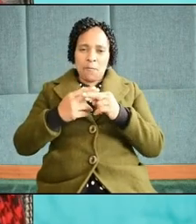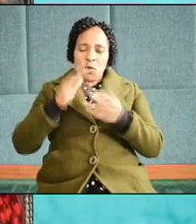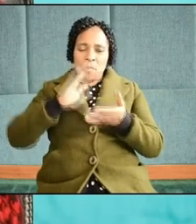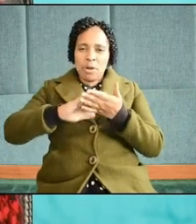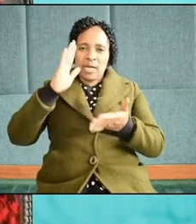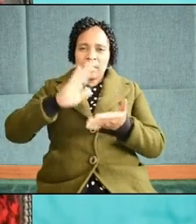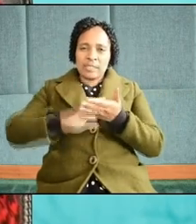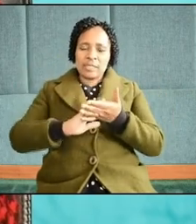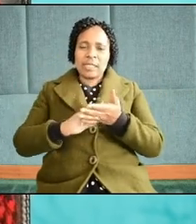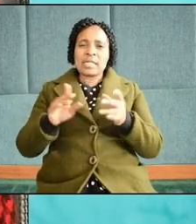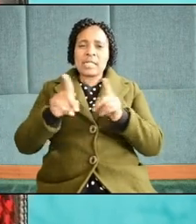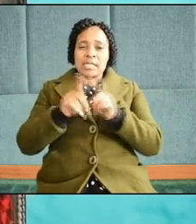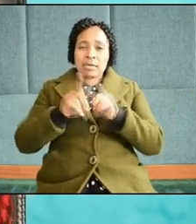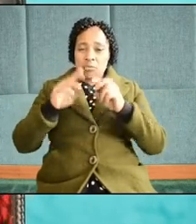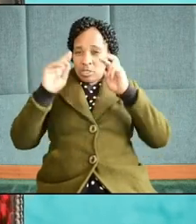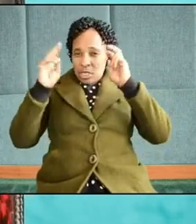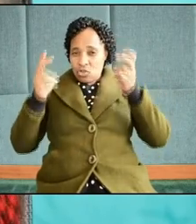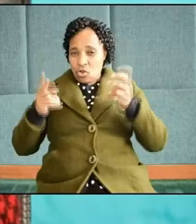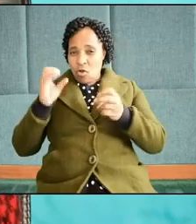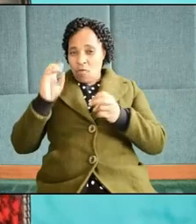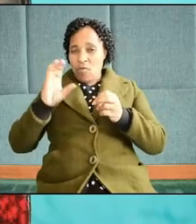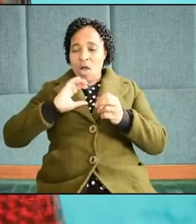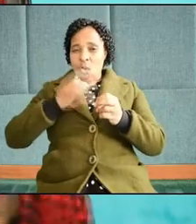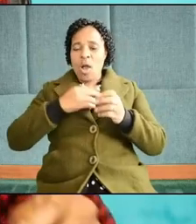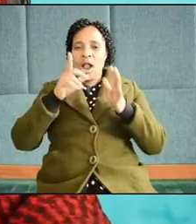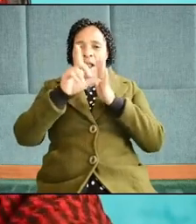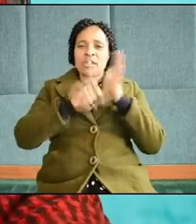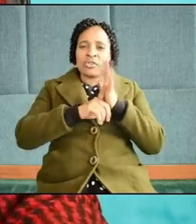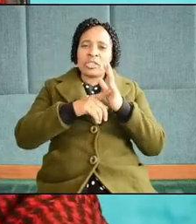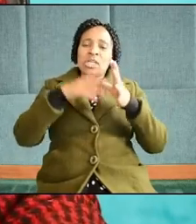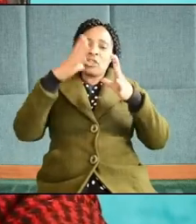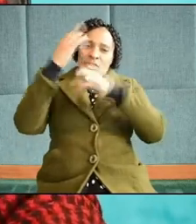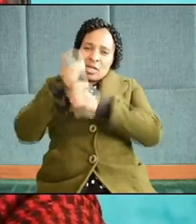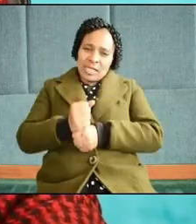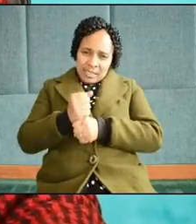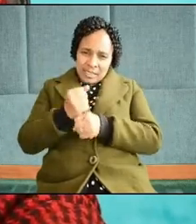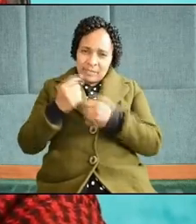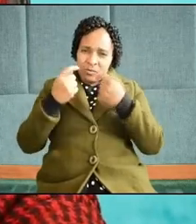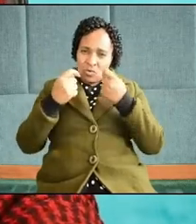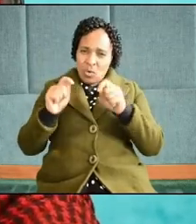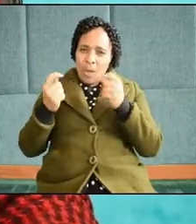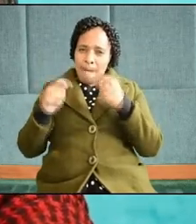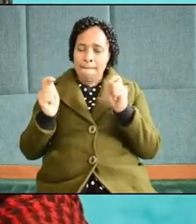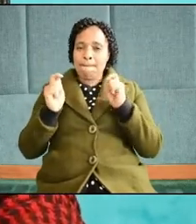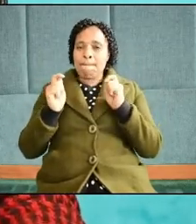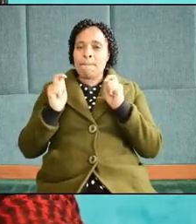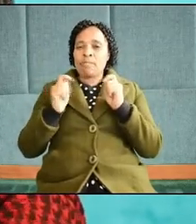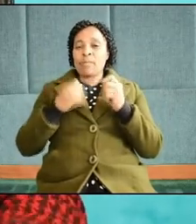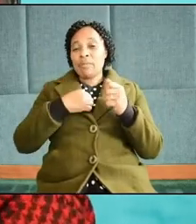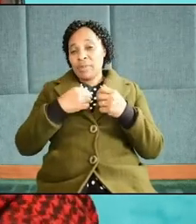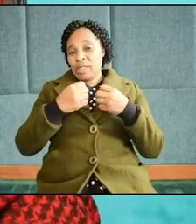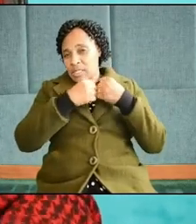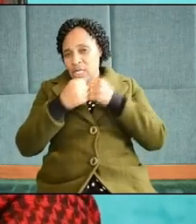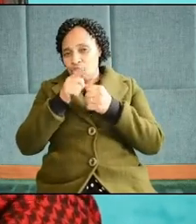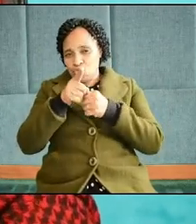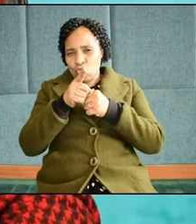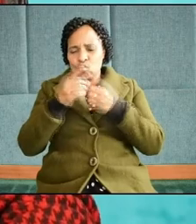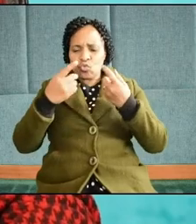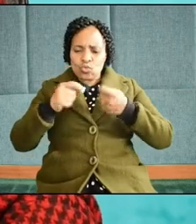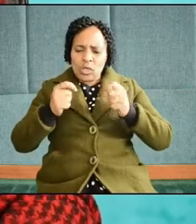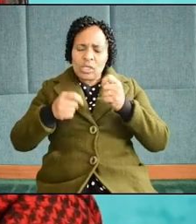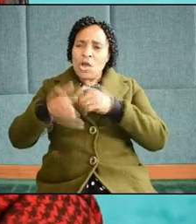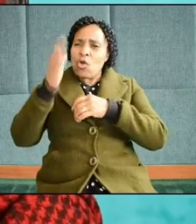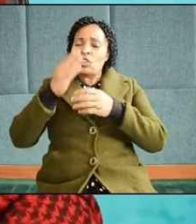And so just in line with our title of the lesson, The Trust Test, I want to challenge you to try God's way